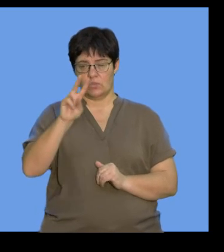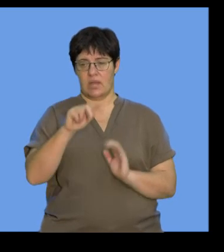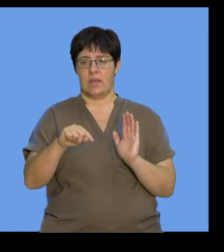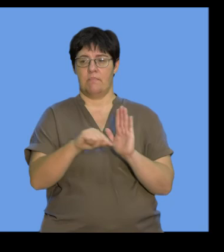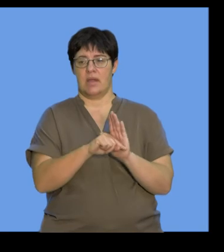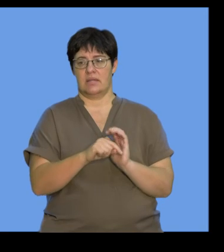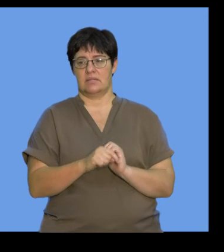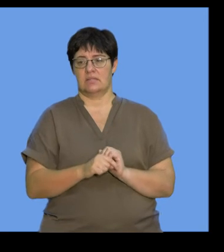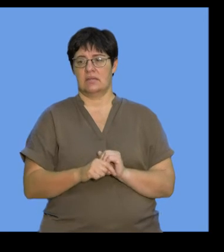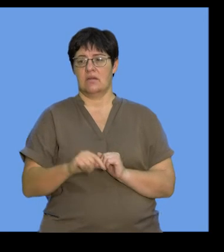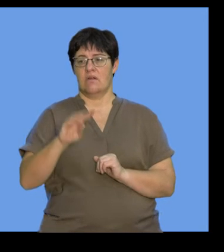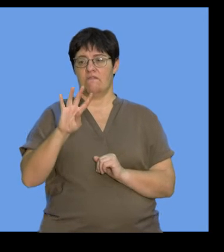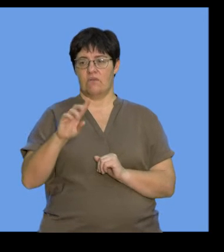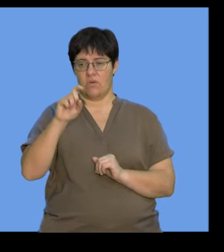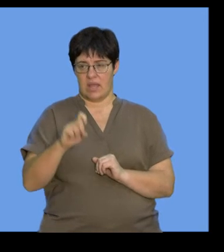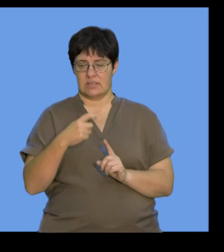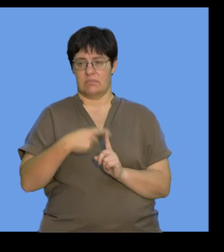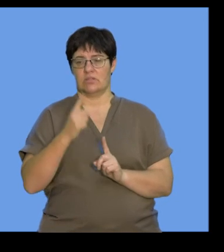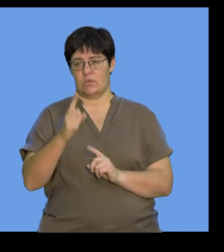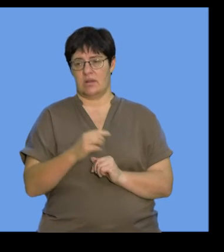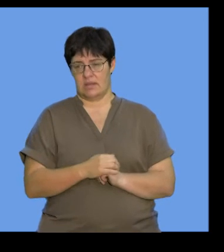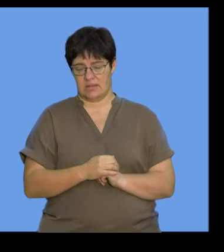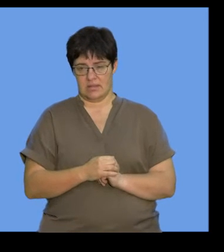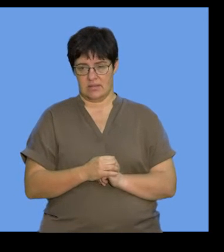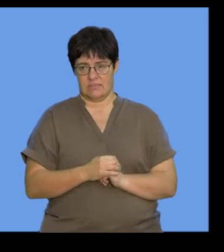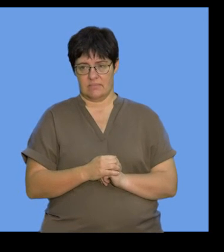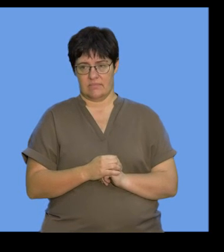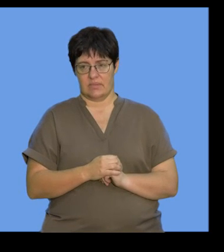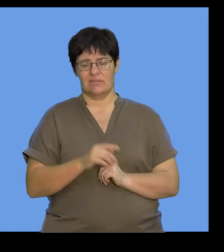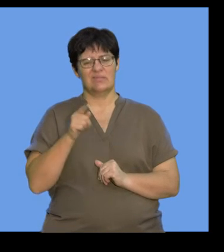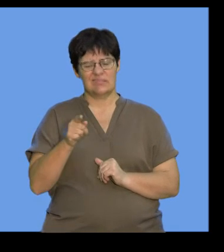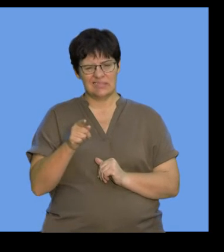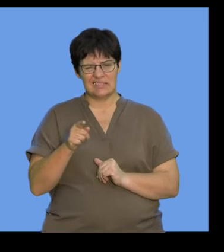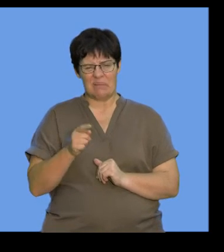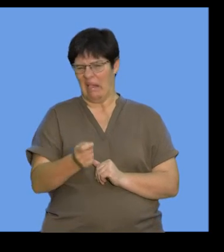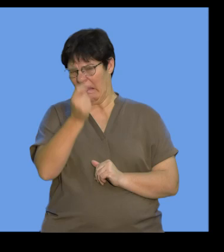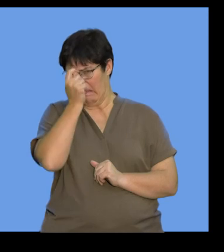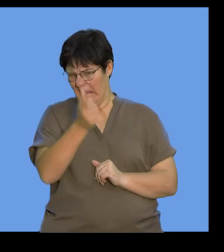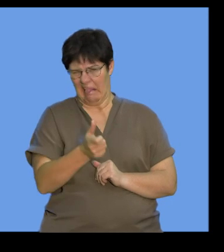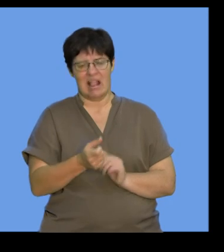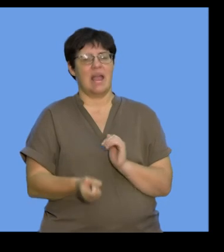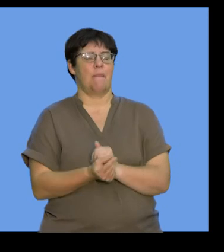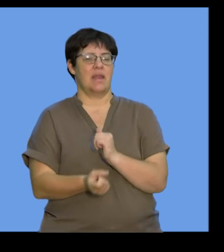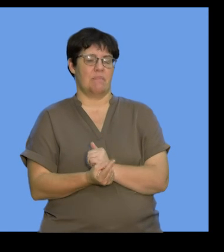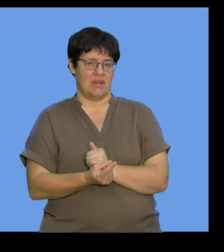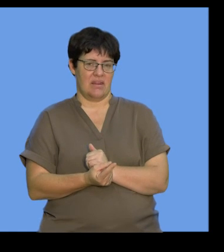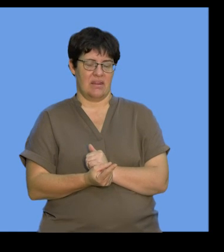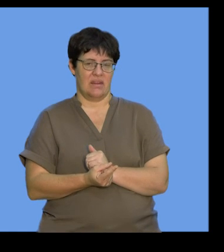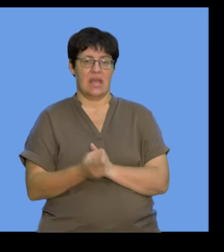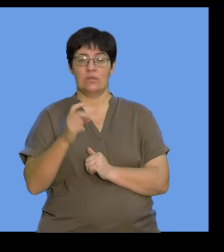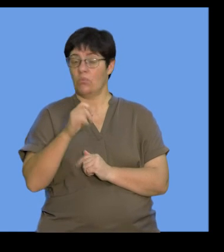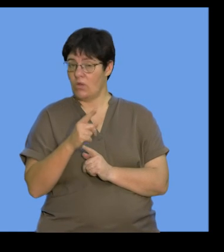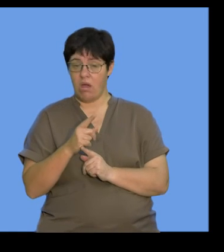minus 4x plus 1. But this is one of those rare cases where the denominator cannot